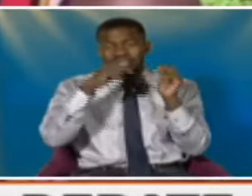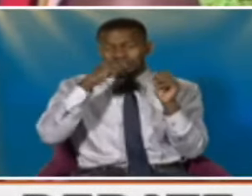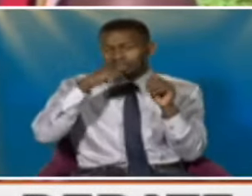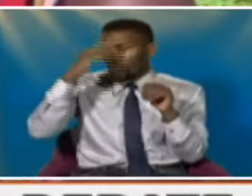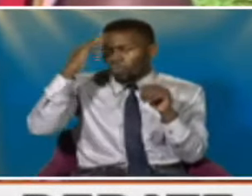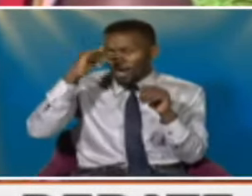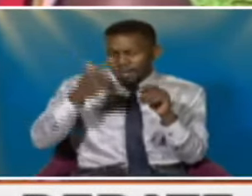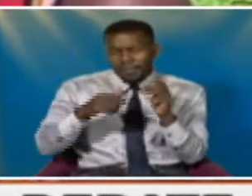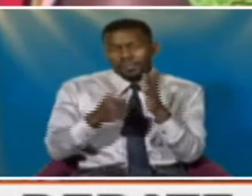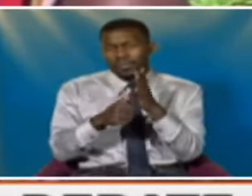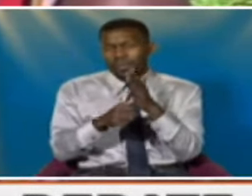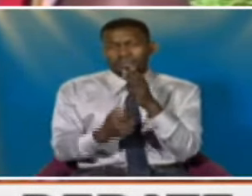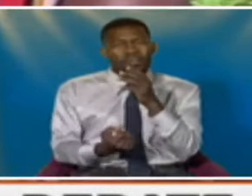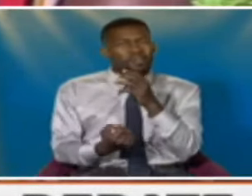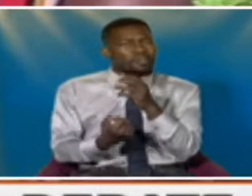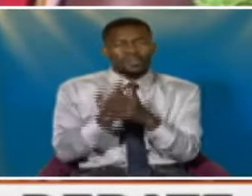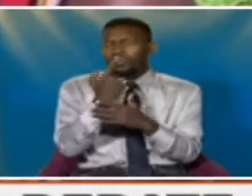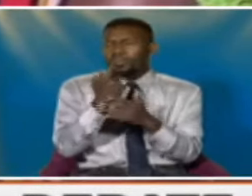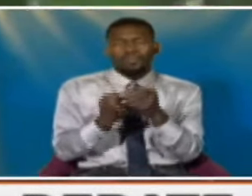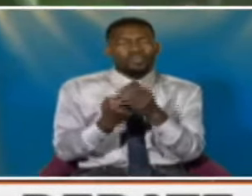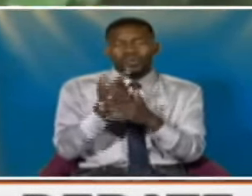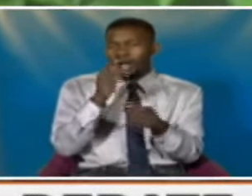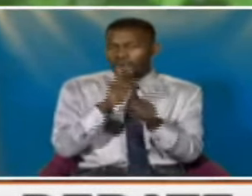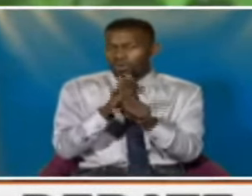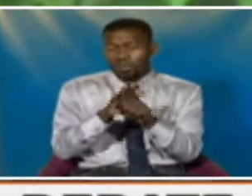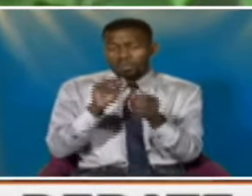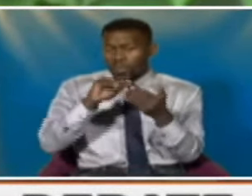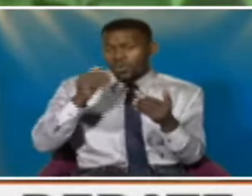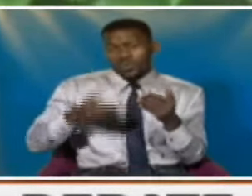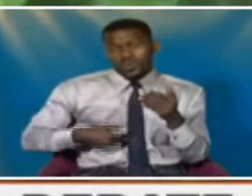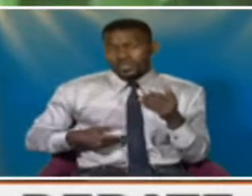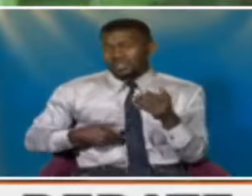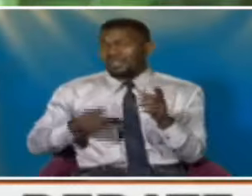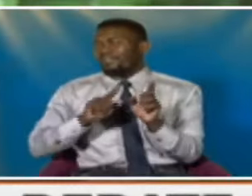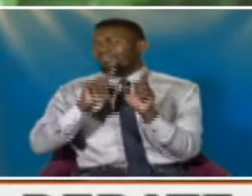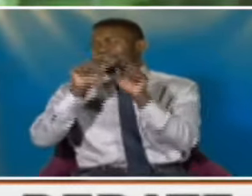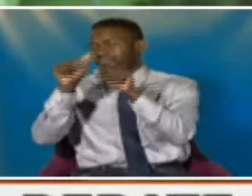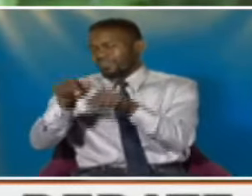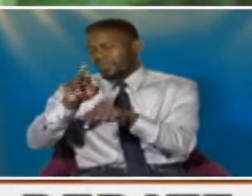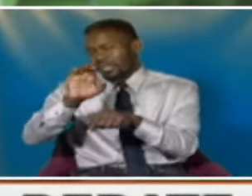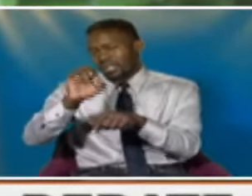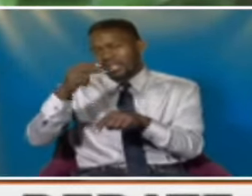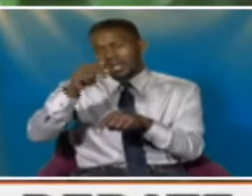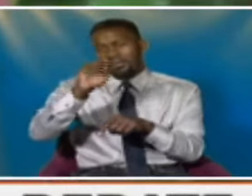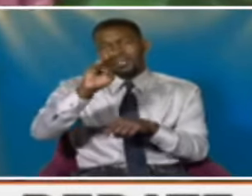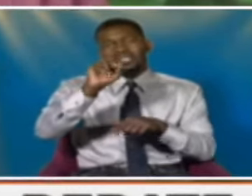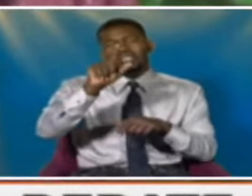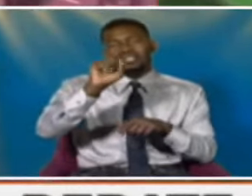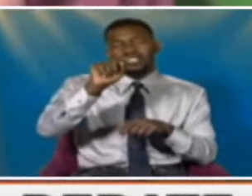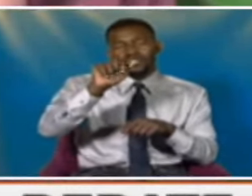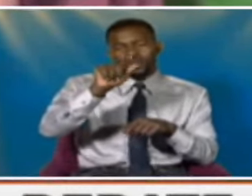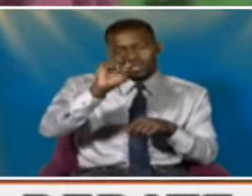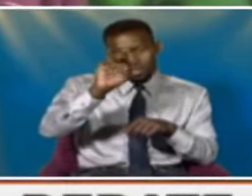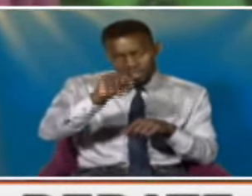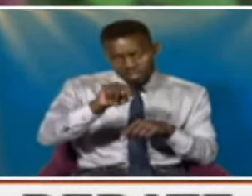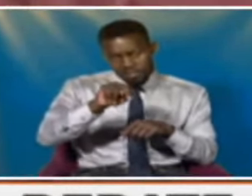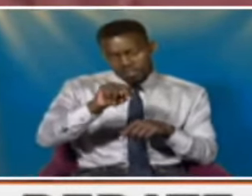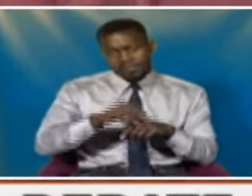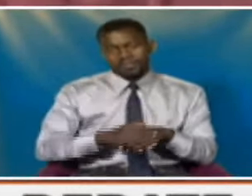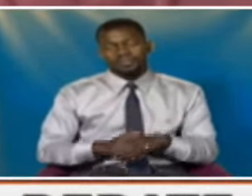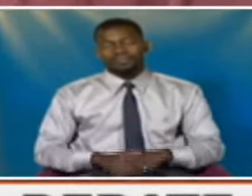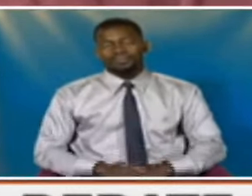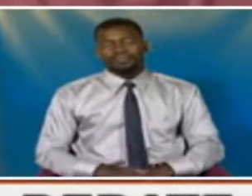increase in the number of youth admitted to rehabilitation centers in the coast. Clement Masombo, KTN